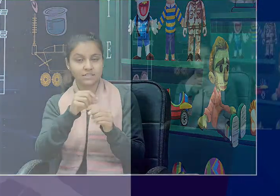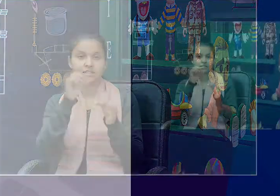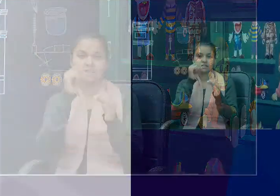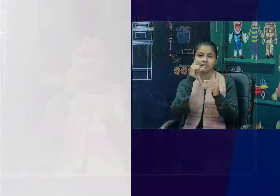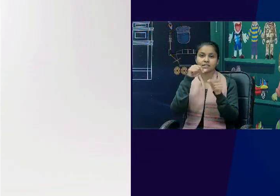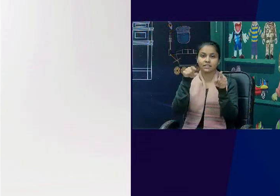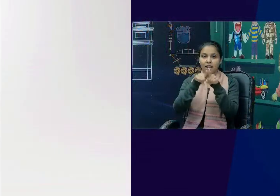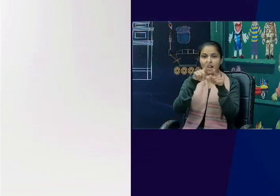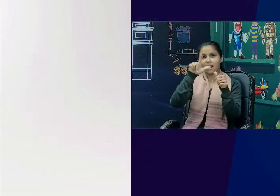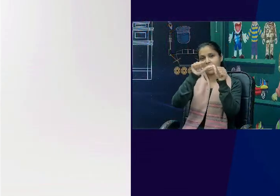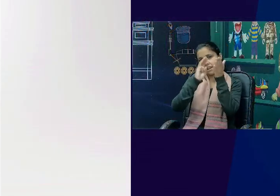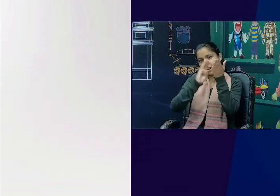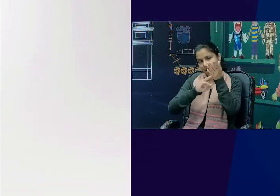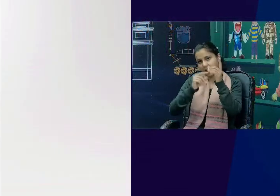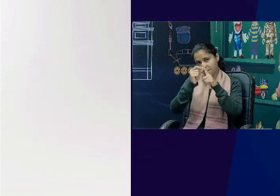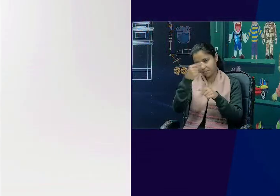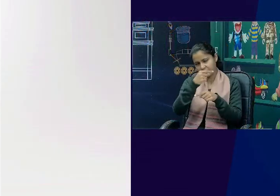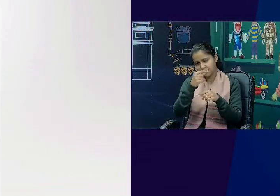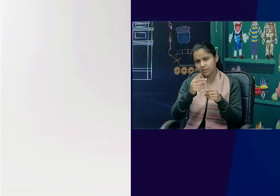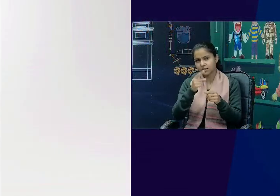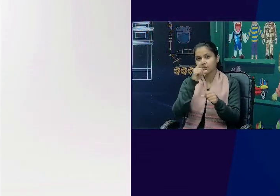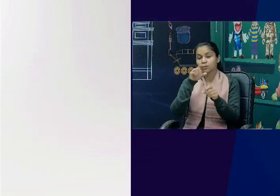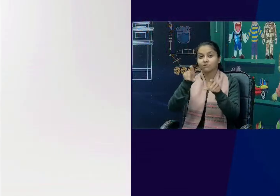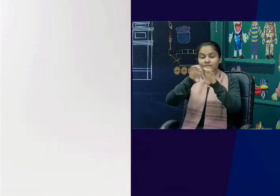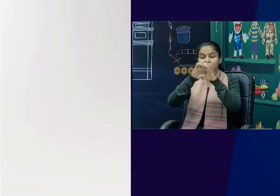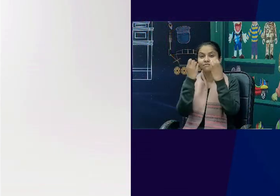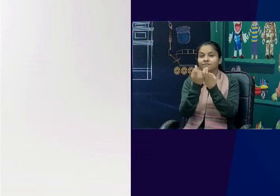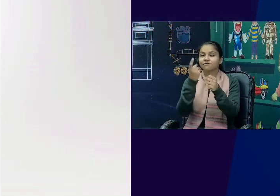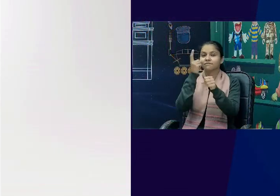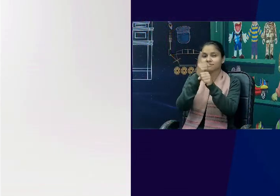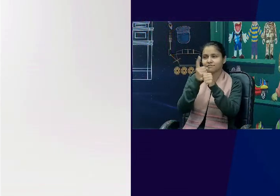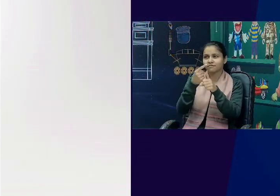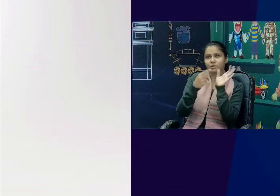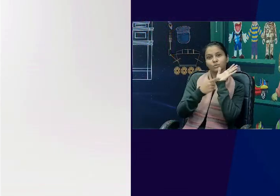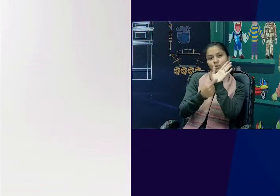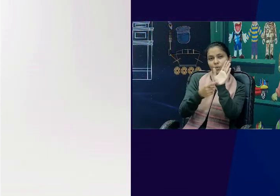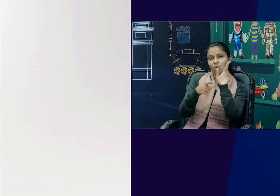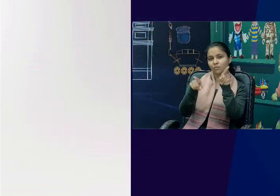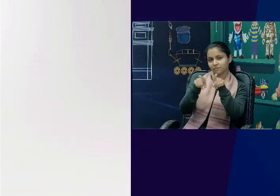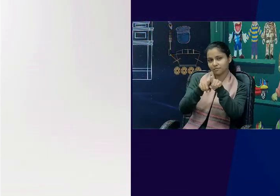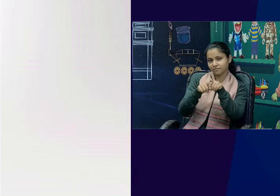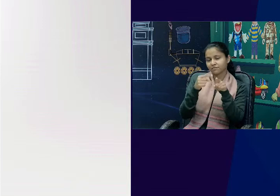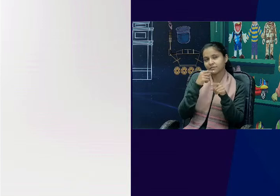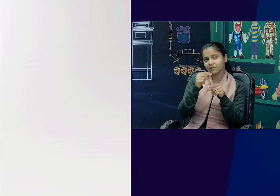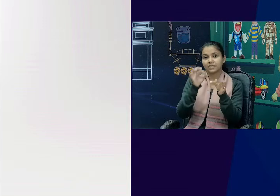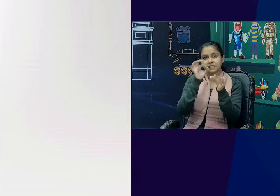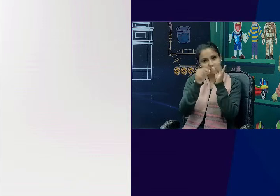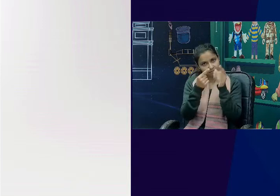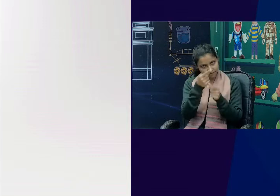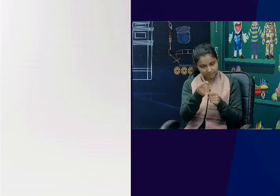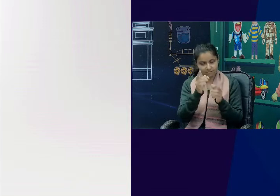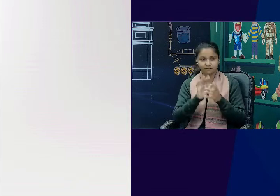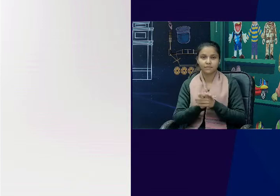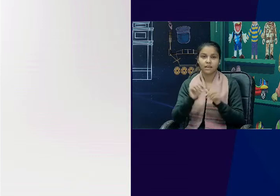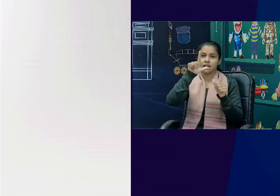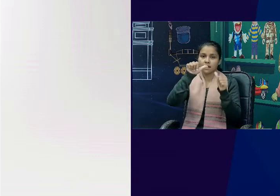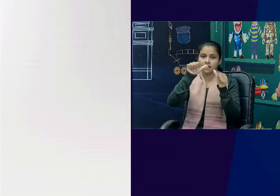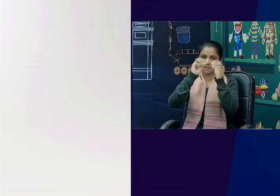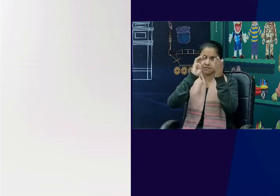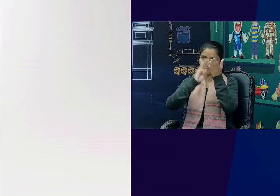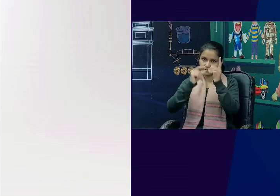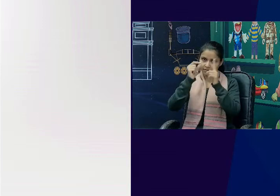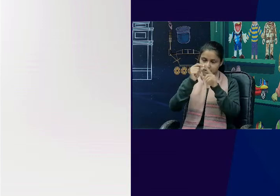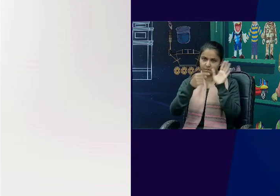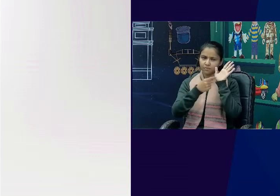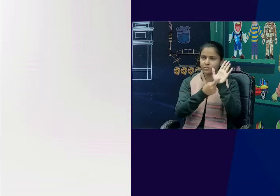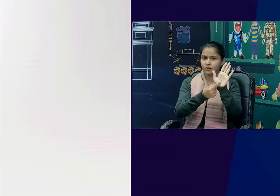So what the teacher can do in a classroom is that the teacher can show them the photo of a kerosene lamp, and by showing them this photo,